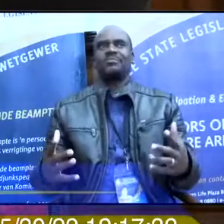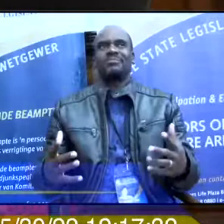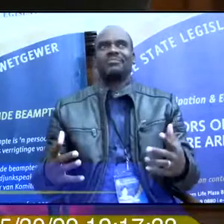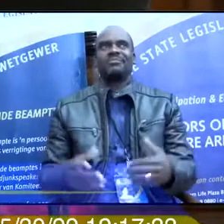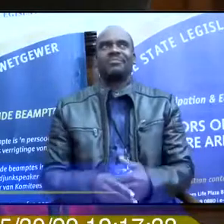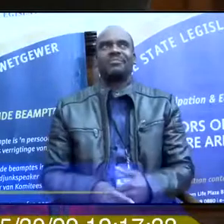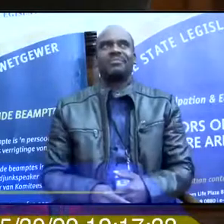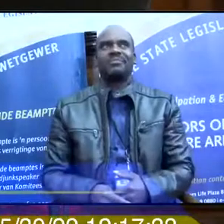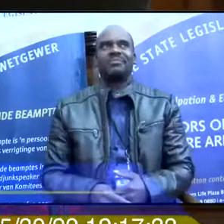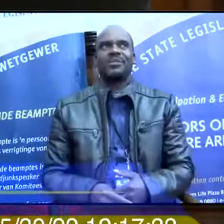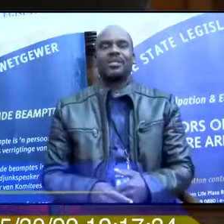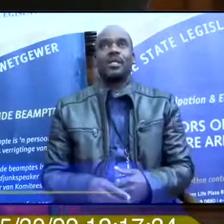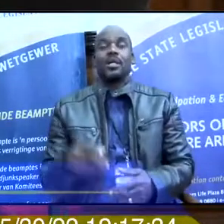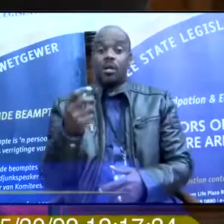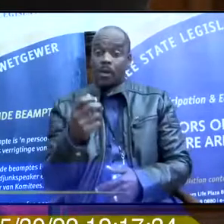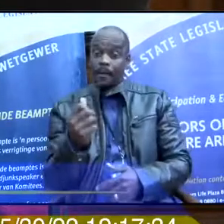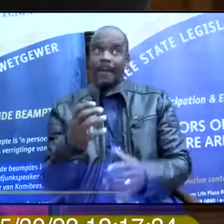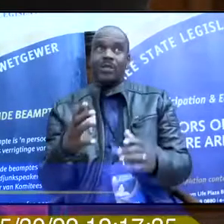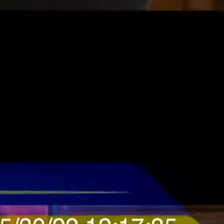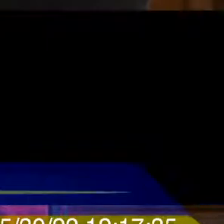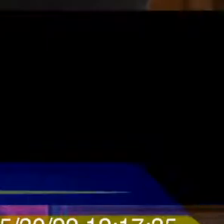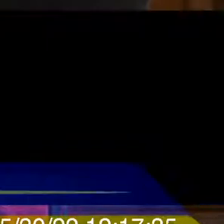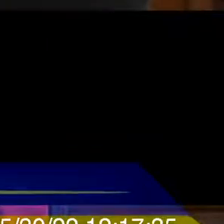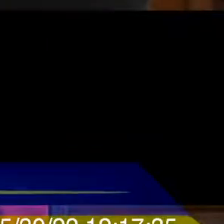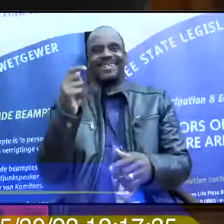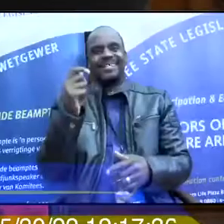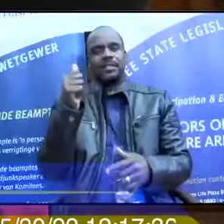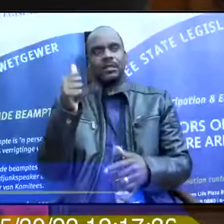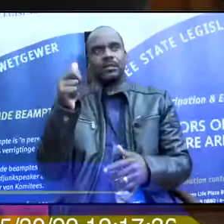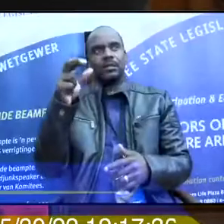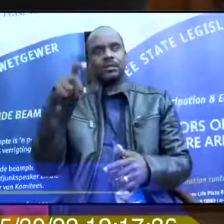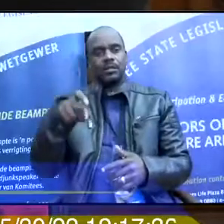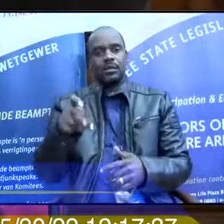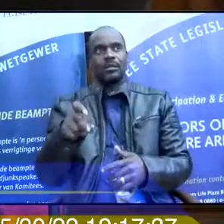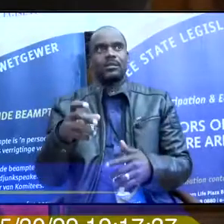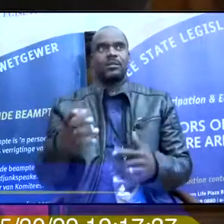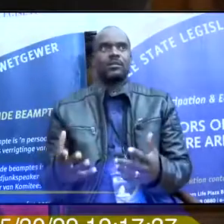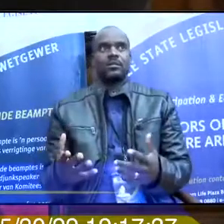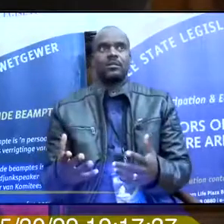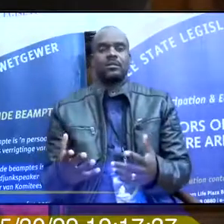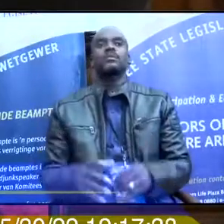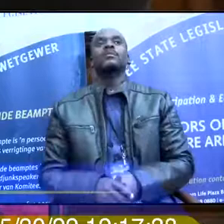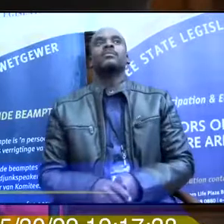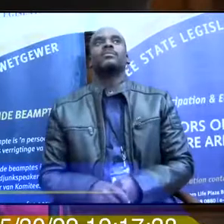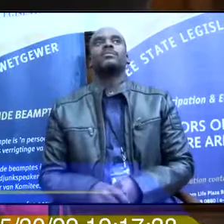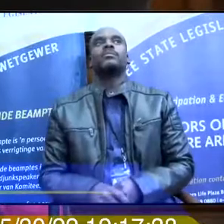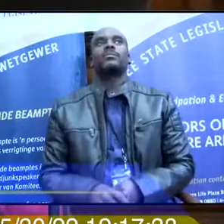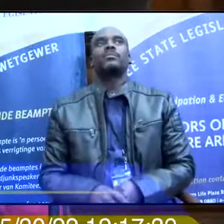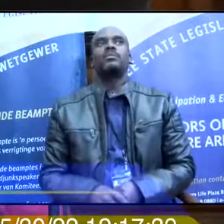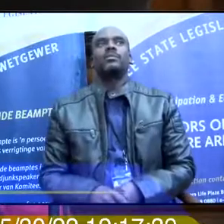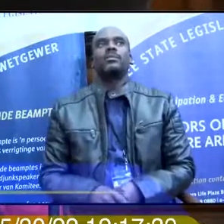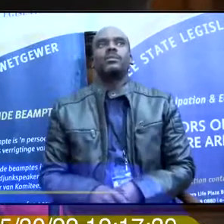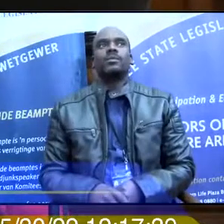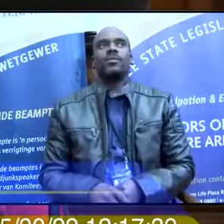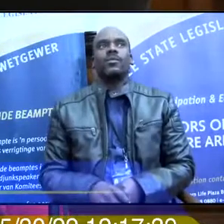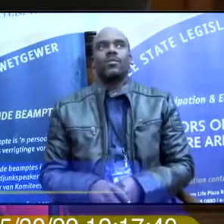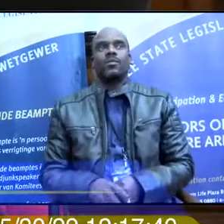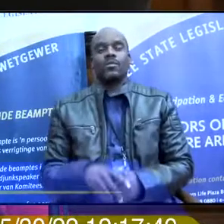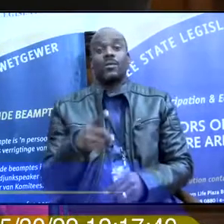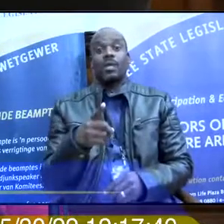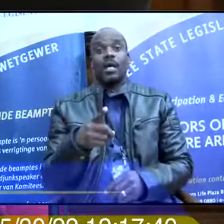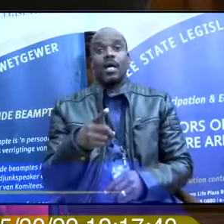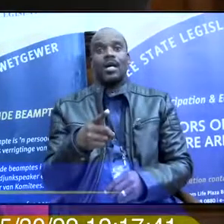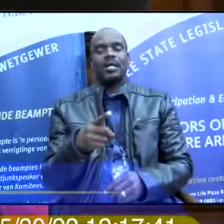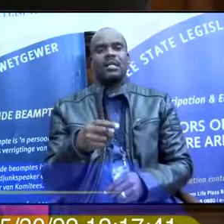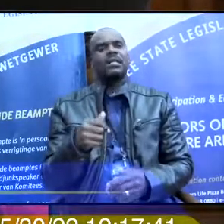um the prices of tax and raises were placed at a level that were affordable for